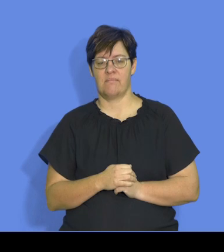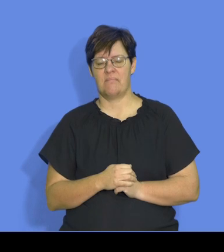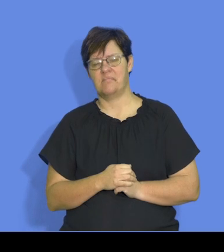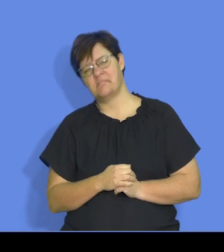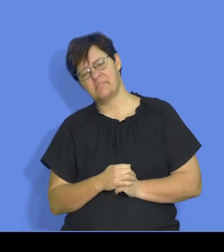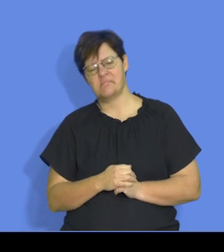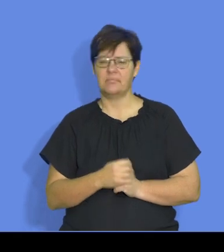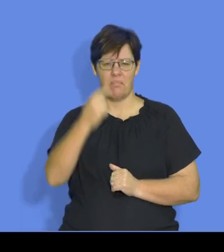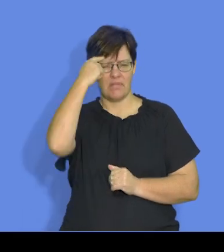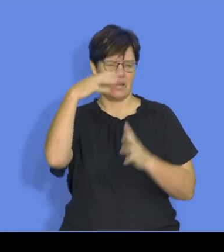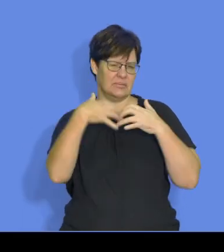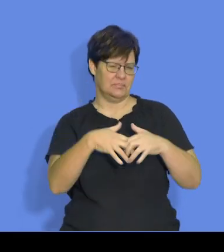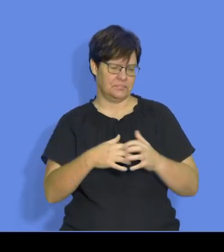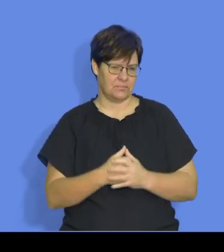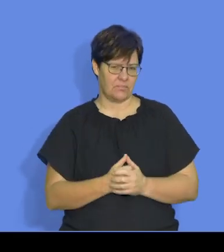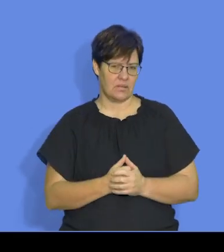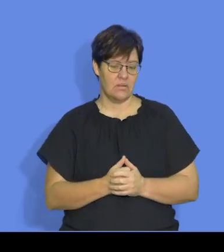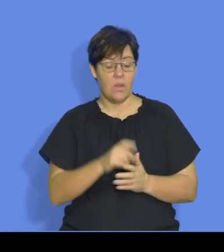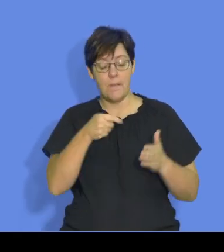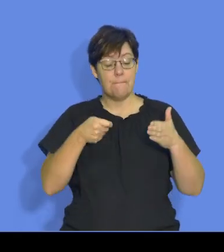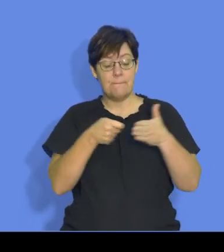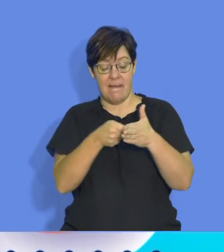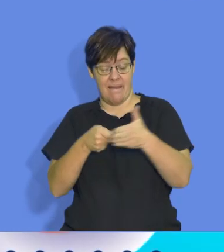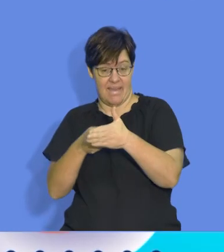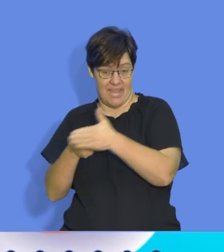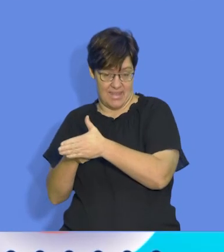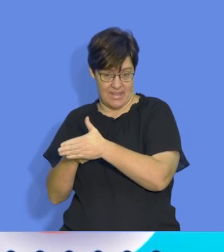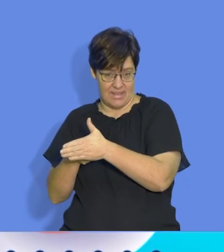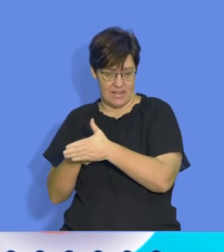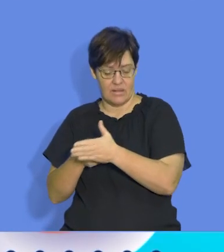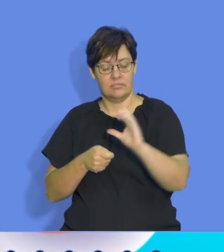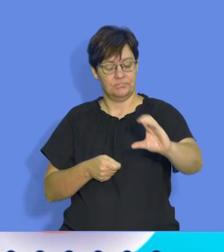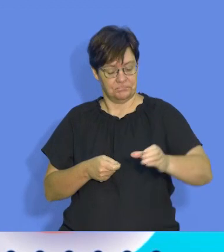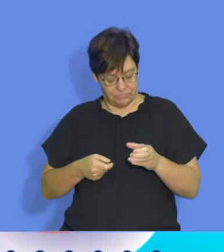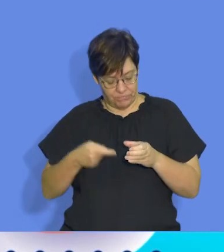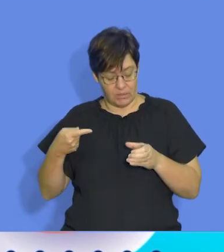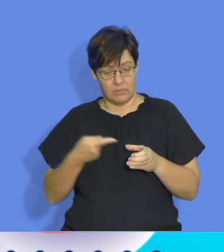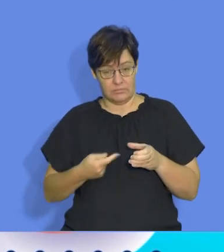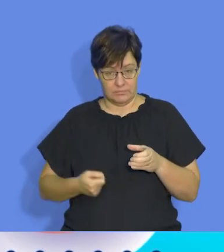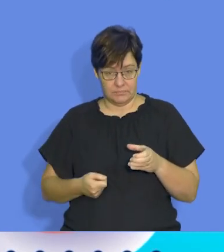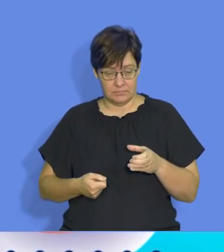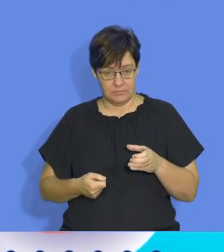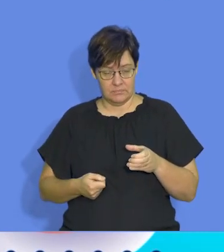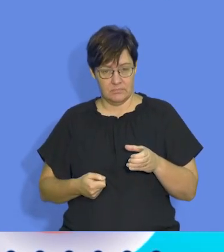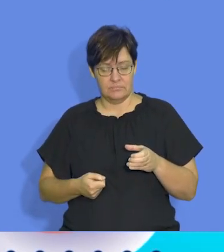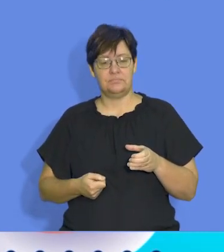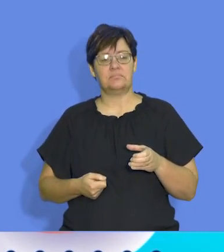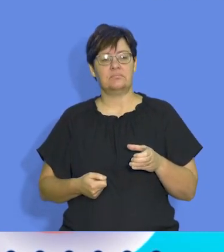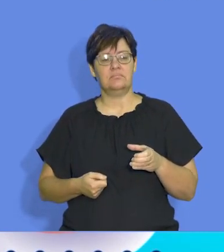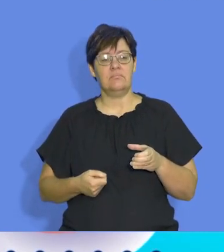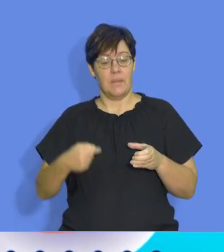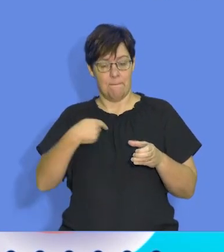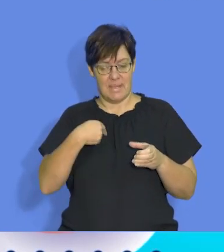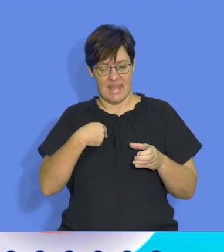think about this, when you go and buy something, the item that you are buying, because you are the